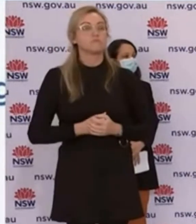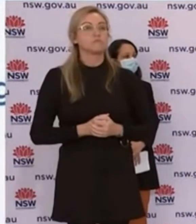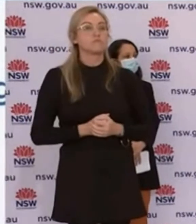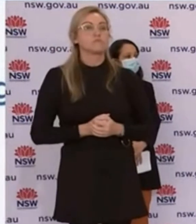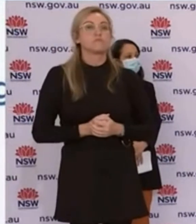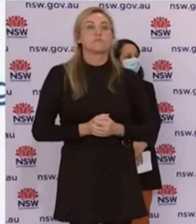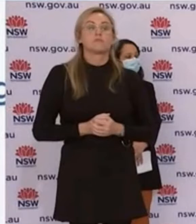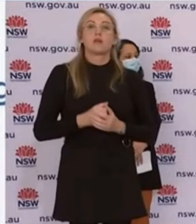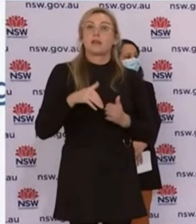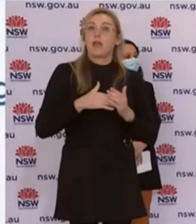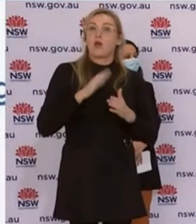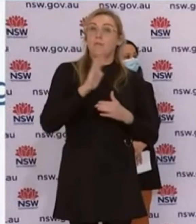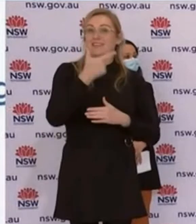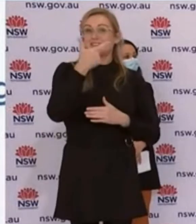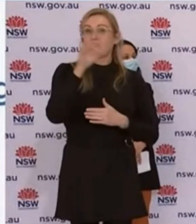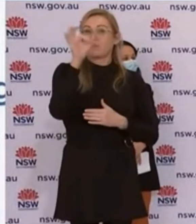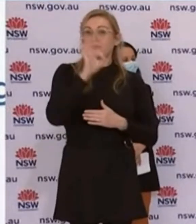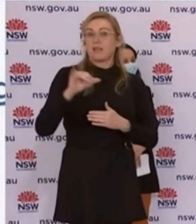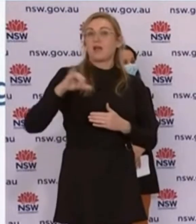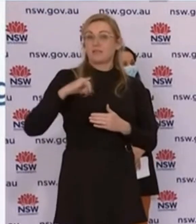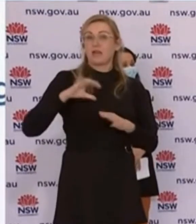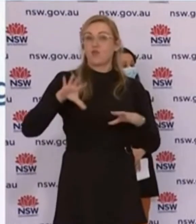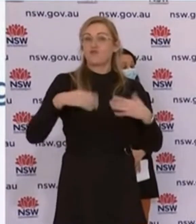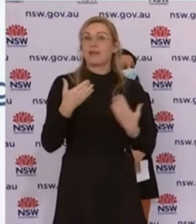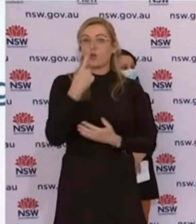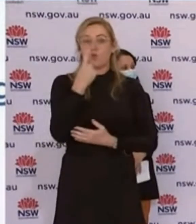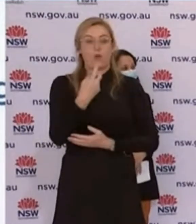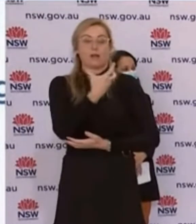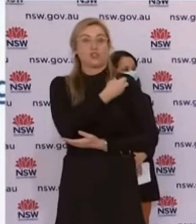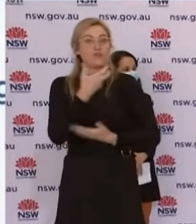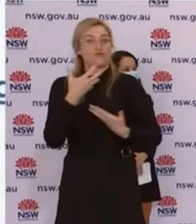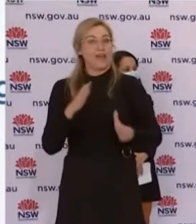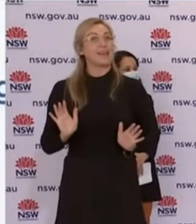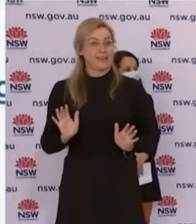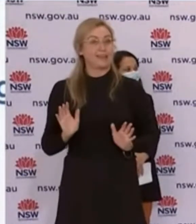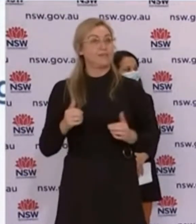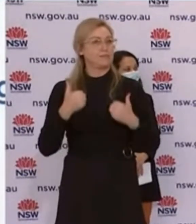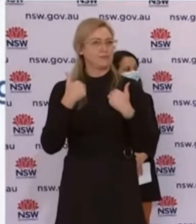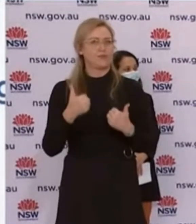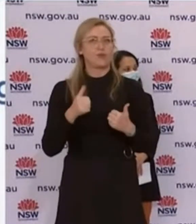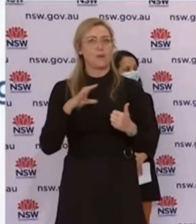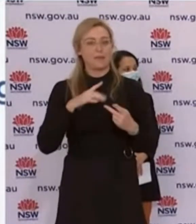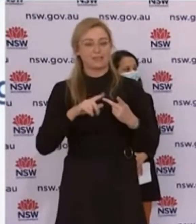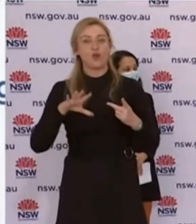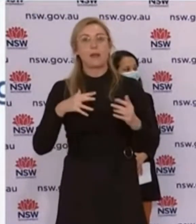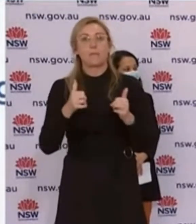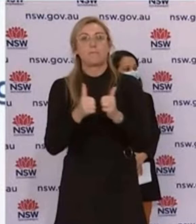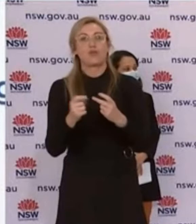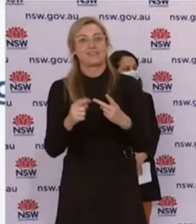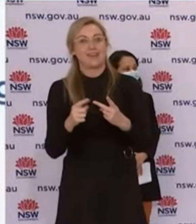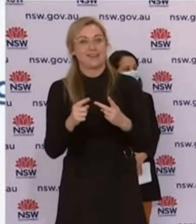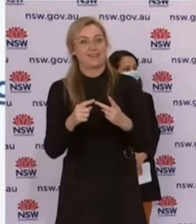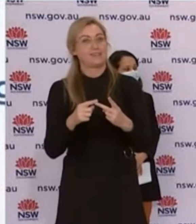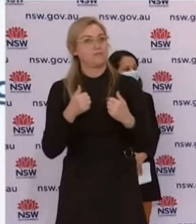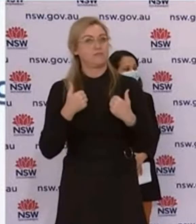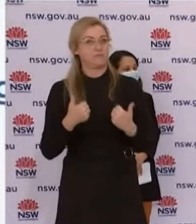results that indicate almost 70% of our staff have had one jab already, which indicates they're booked in for their second